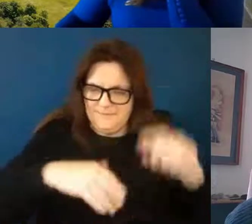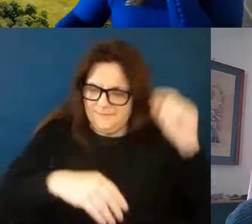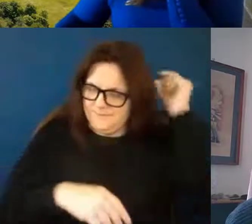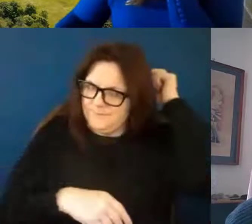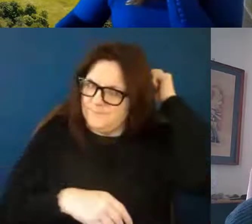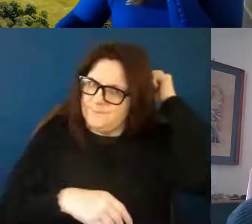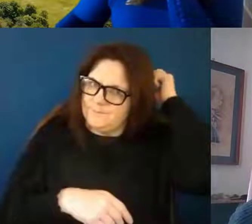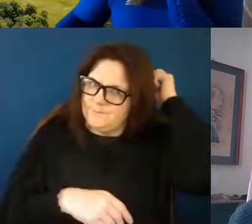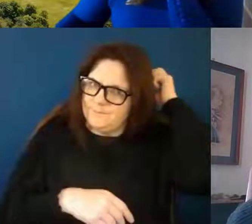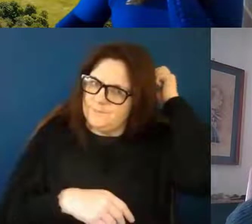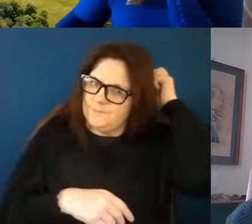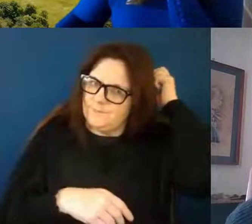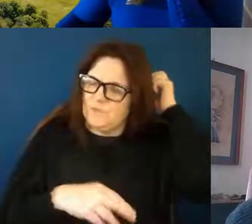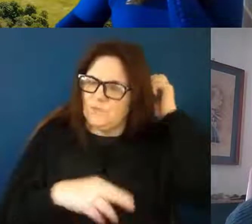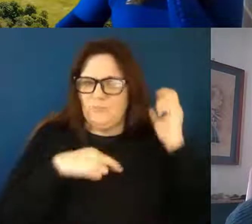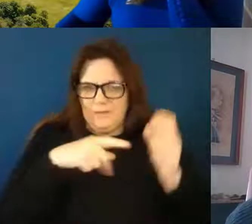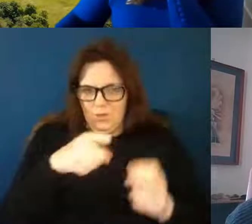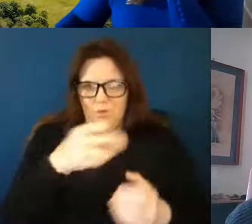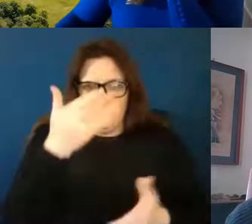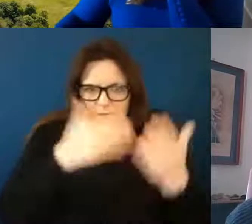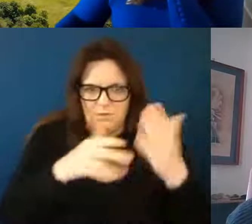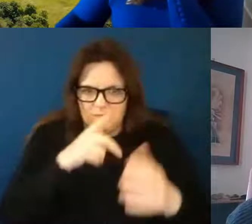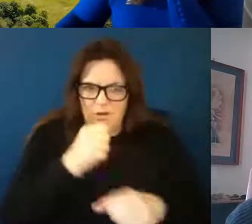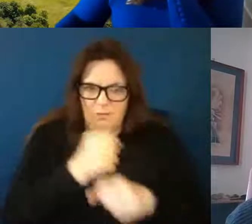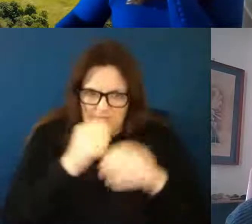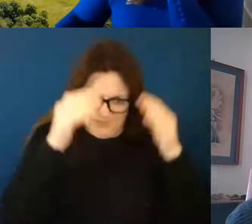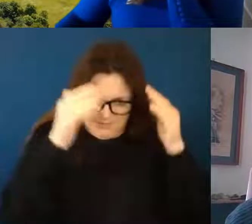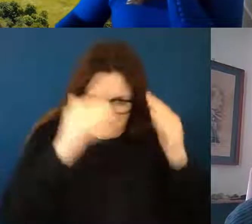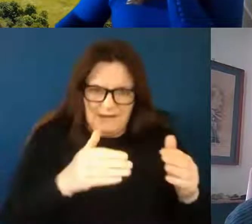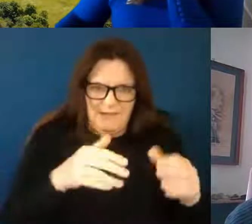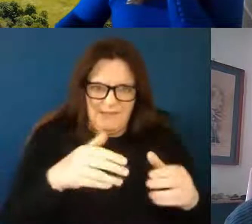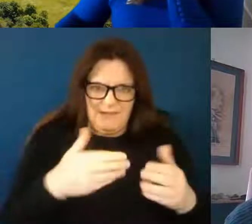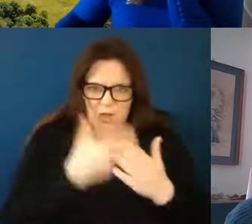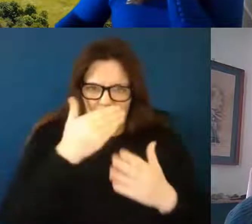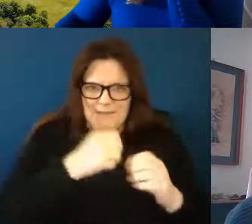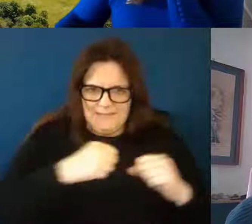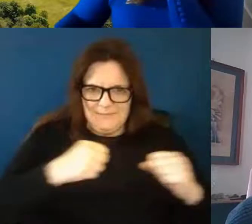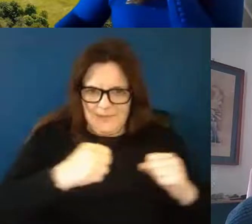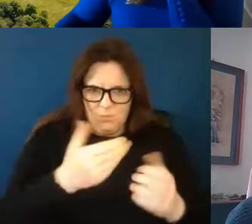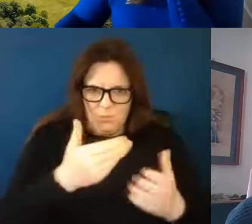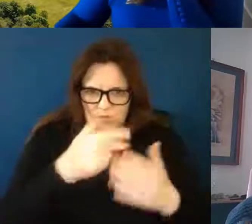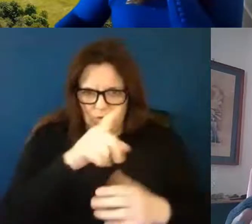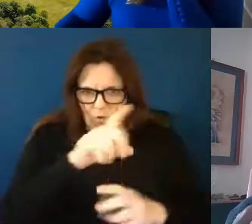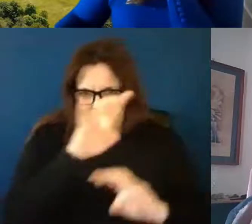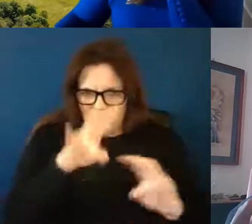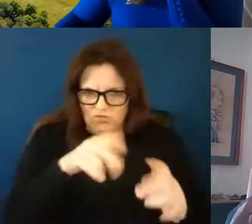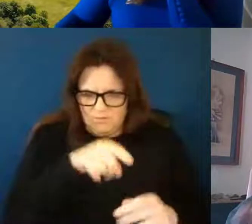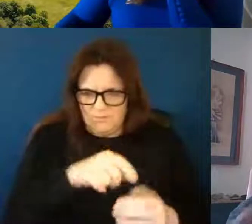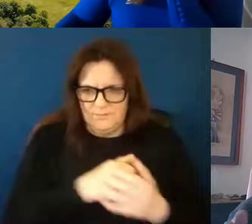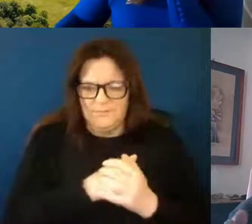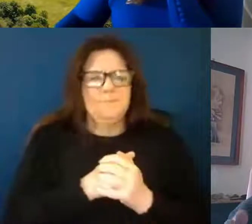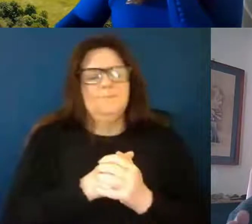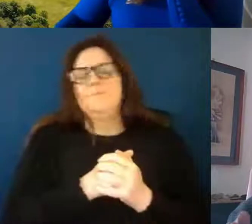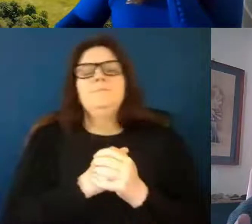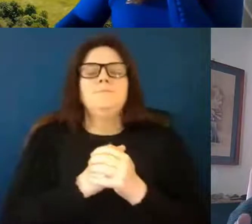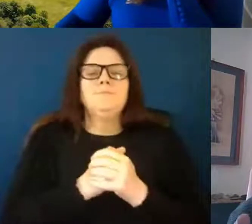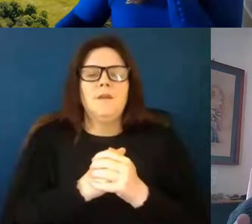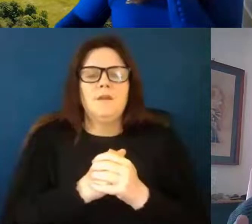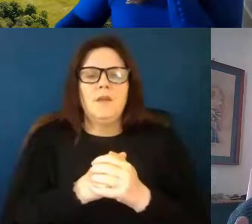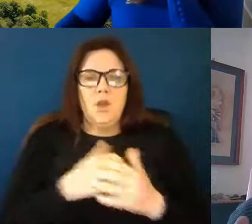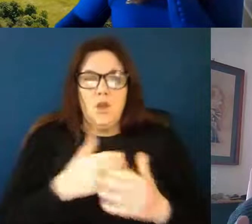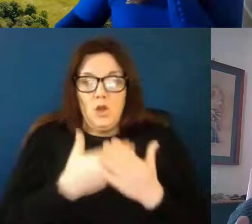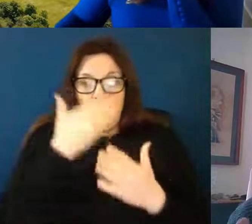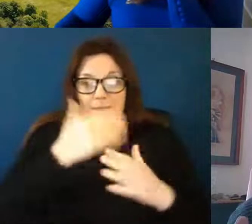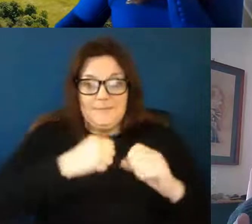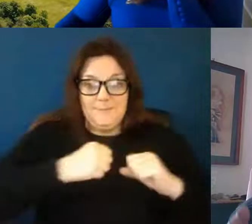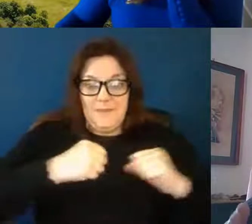you're really putting us into. You're putting us directly in that space of learning right now. And one of the things that I find